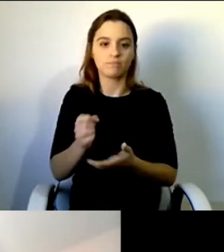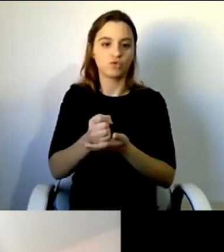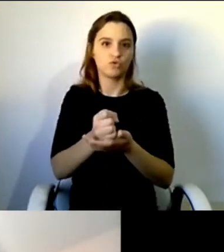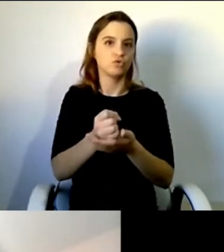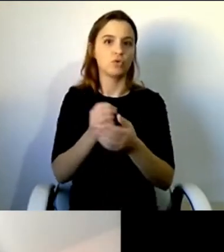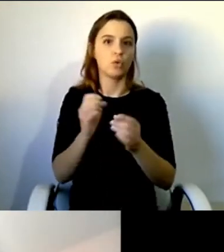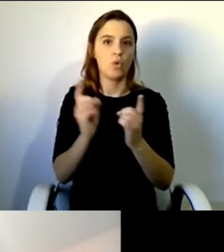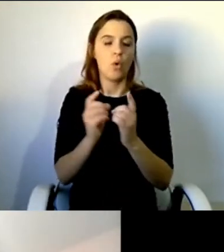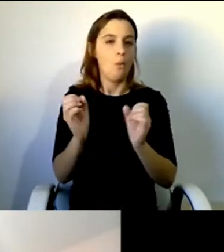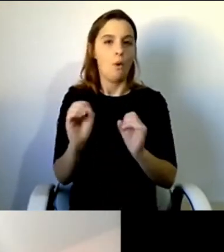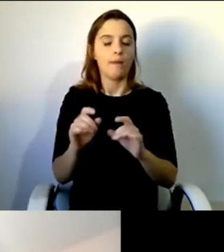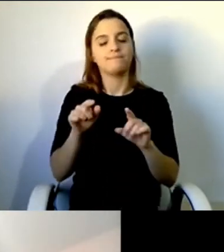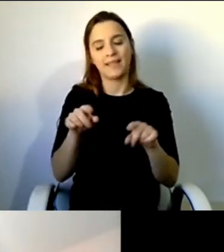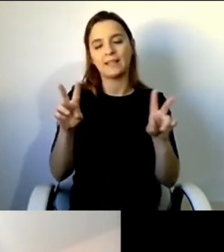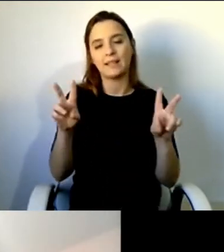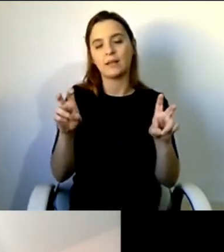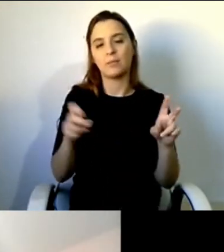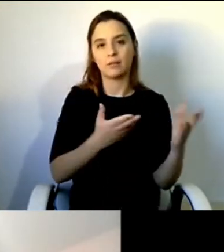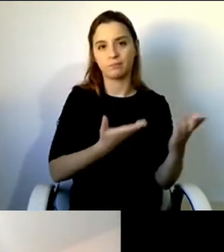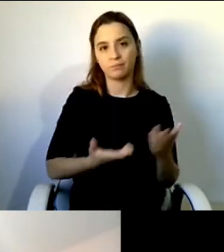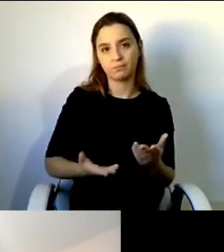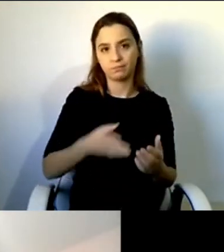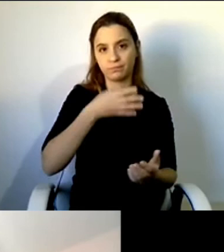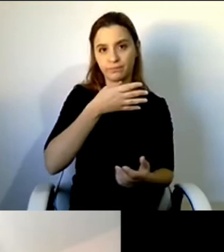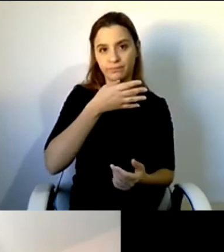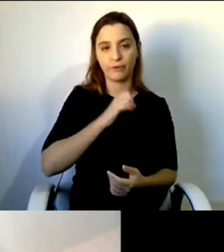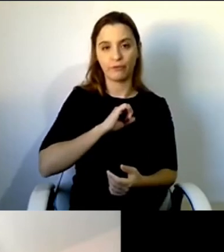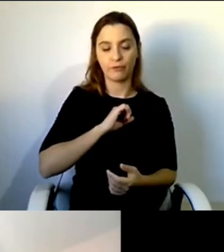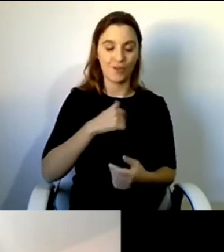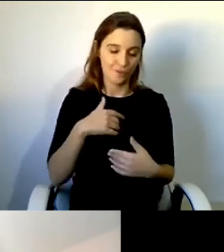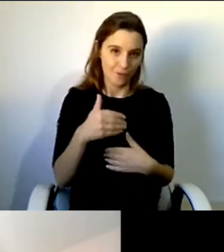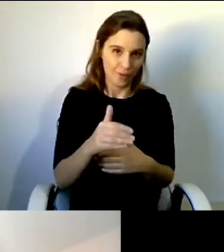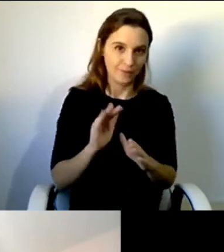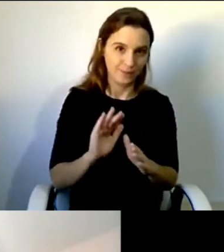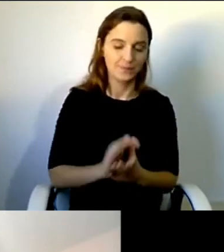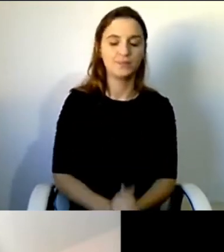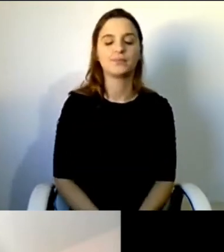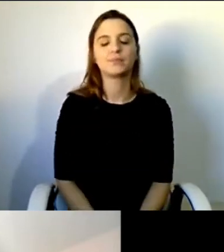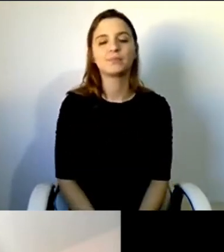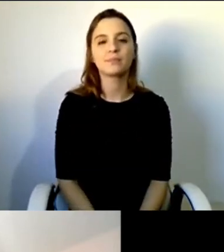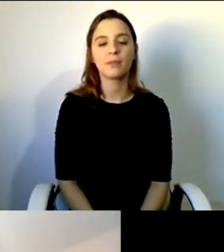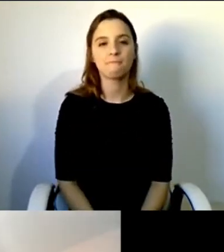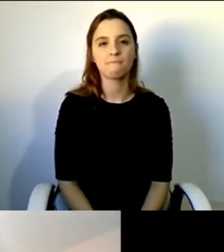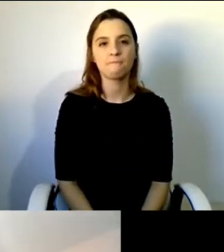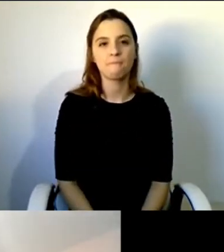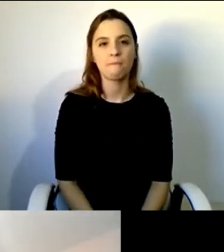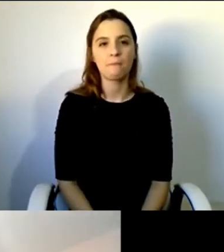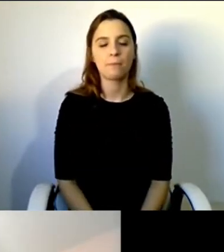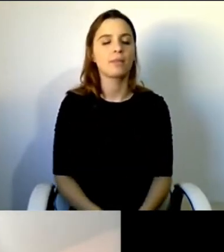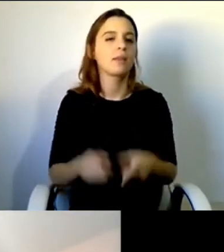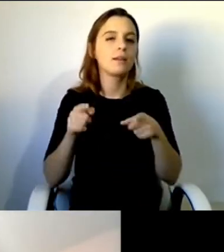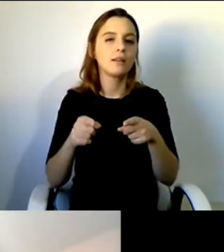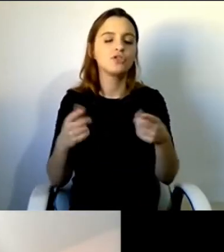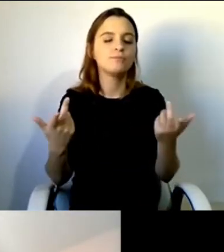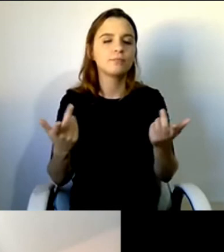presentation in a minute. And they do not enjoy equal rights